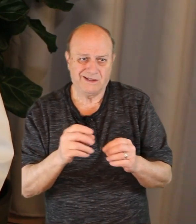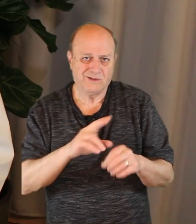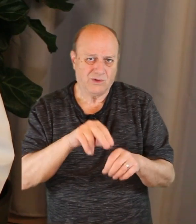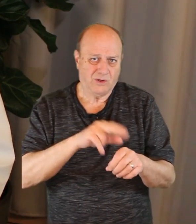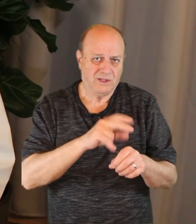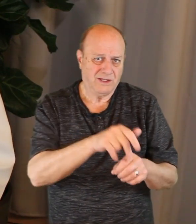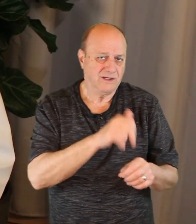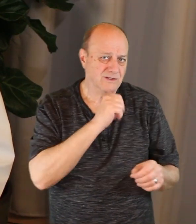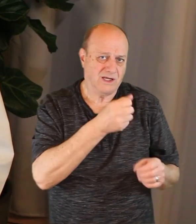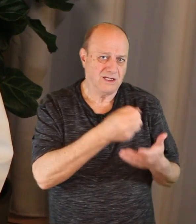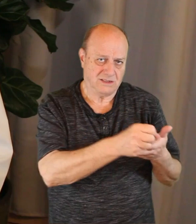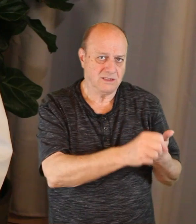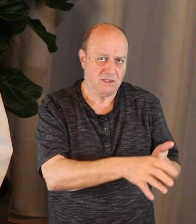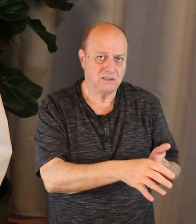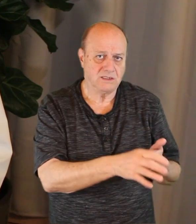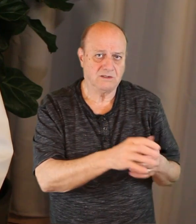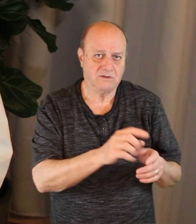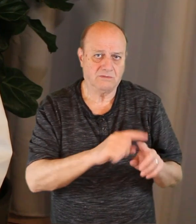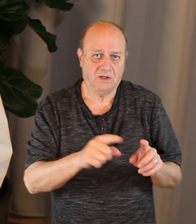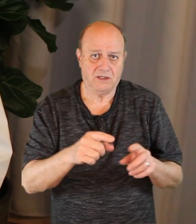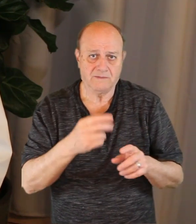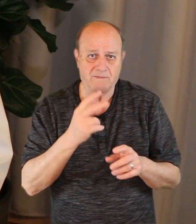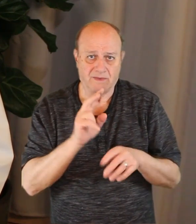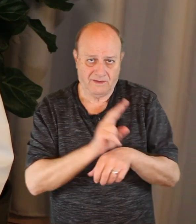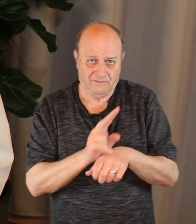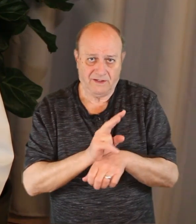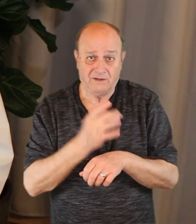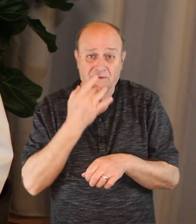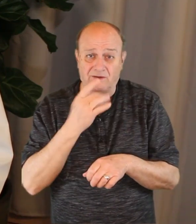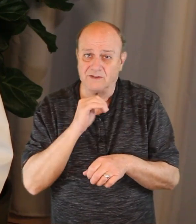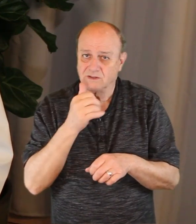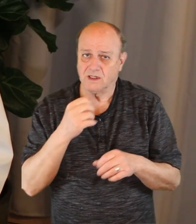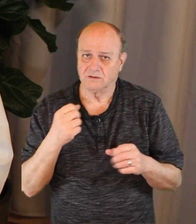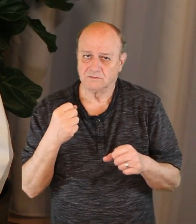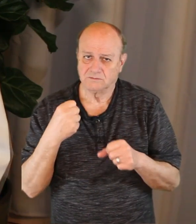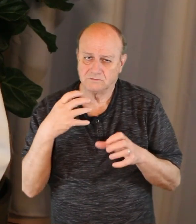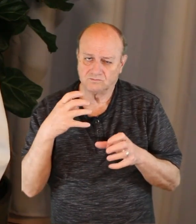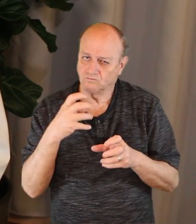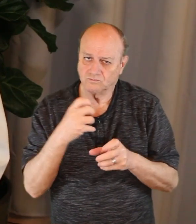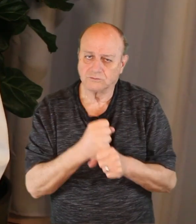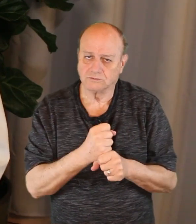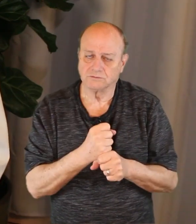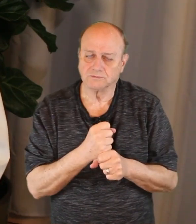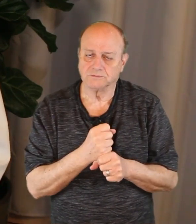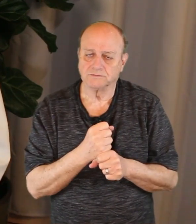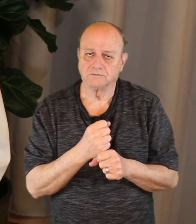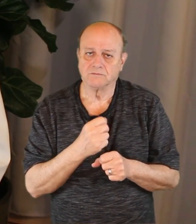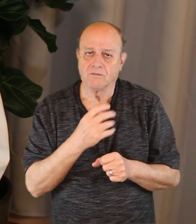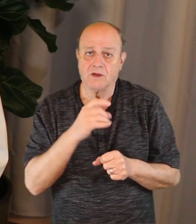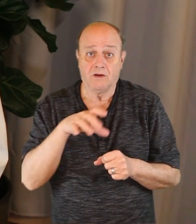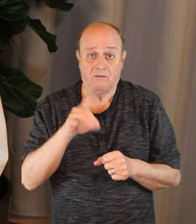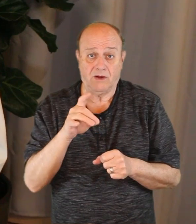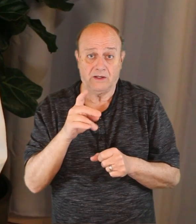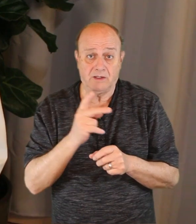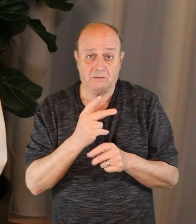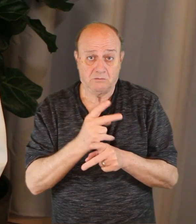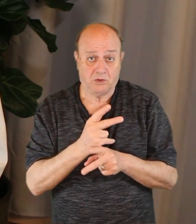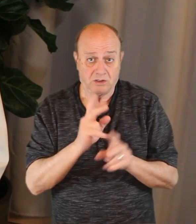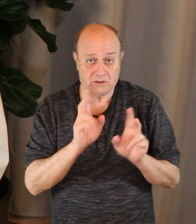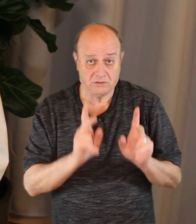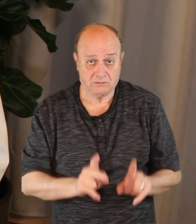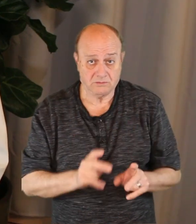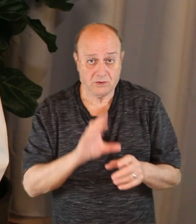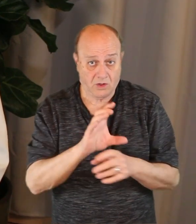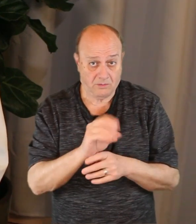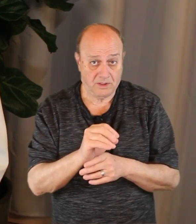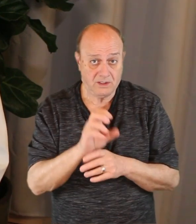less expensive, but the vanilla flavor is certainly not as concentrated. Finding processors can be a tricky